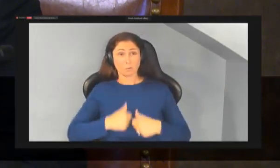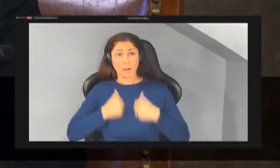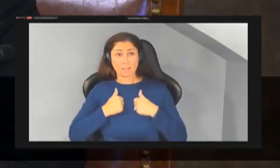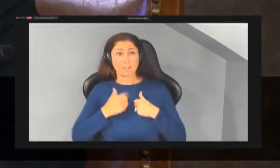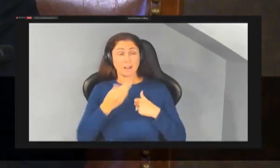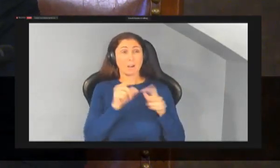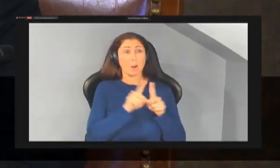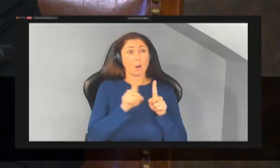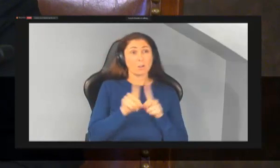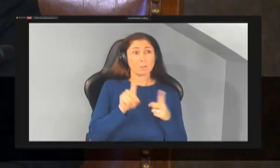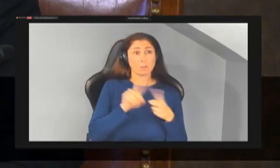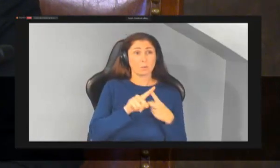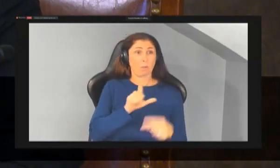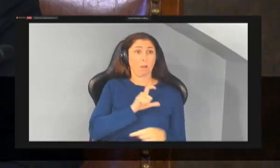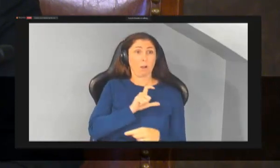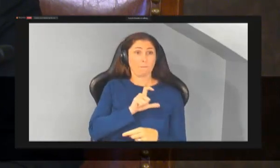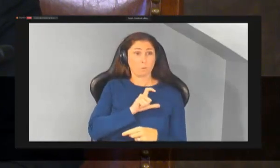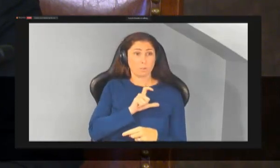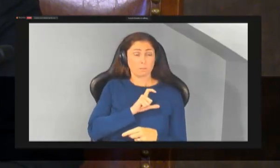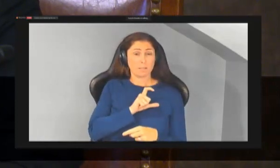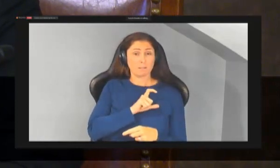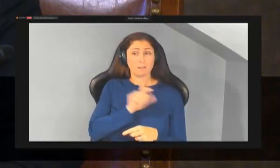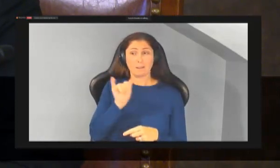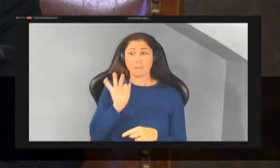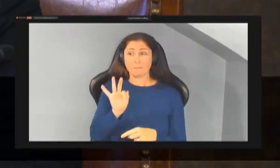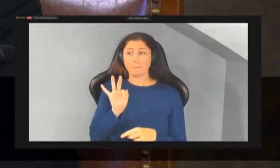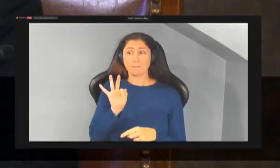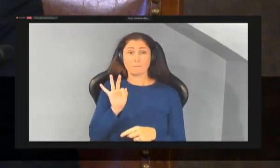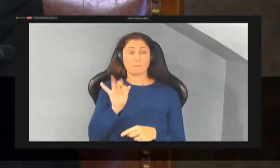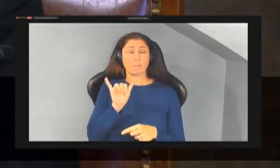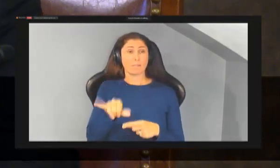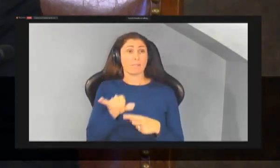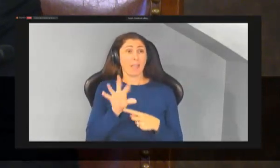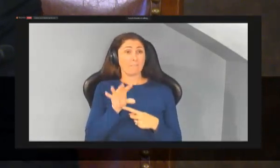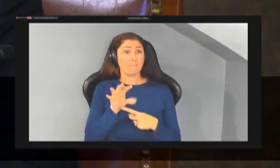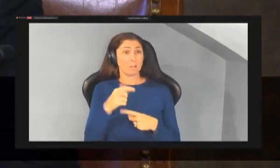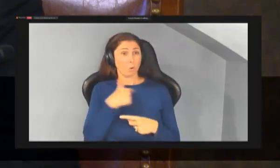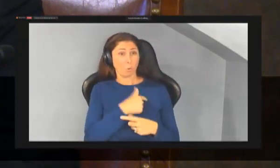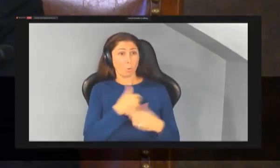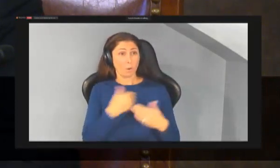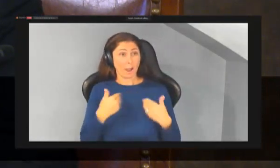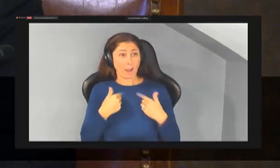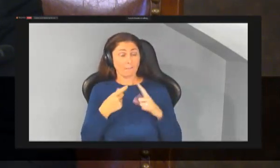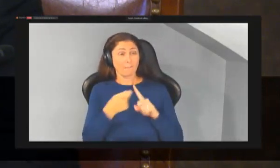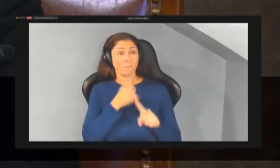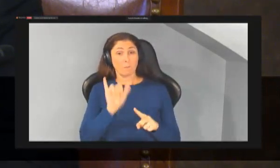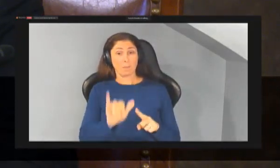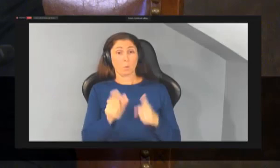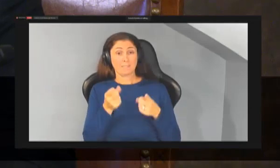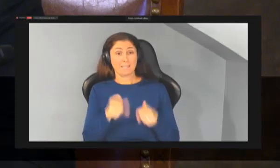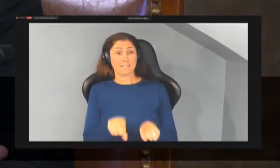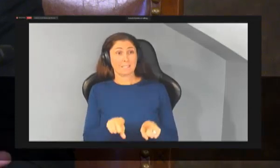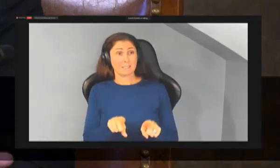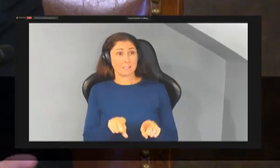to our law enforcement officers if the video that we have from these incidents